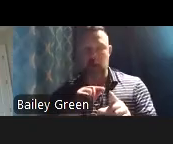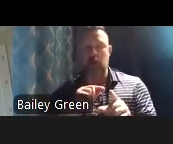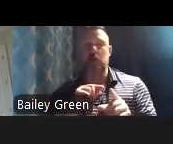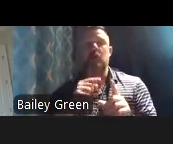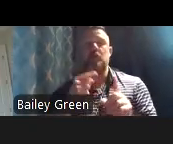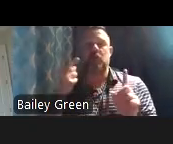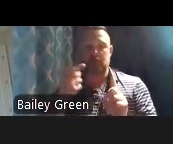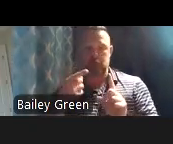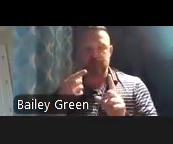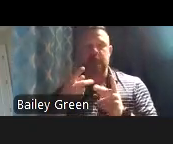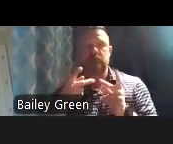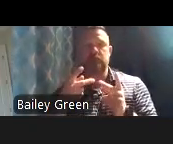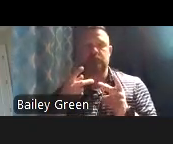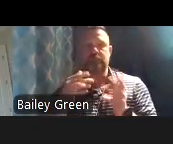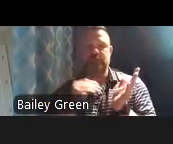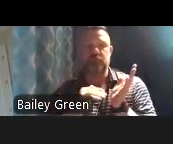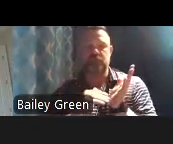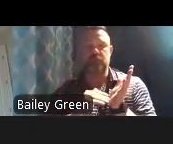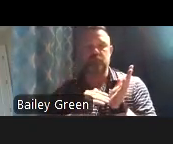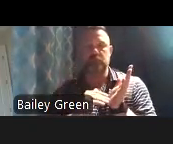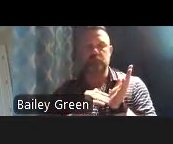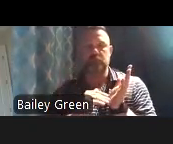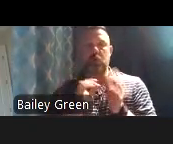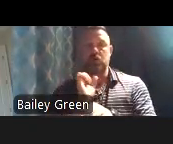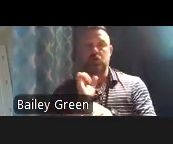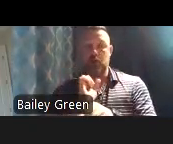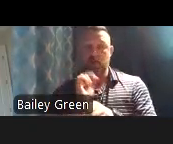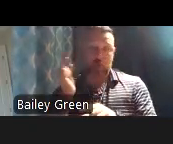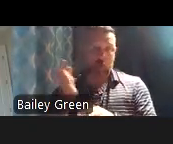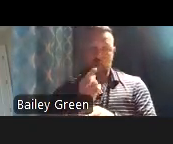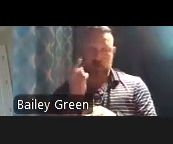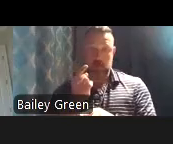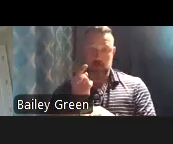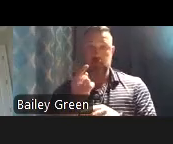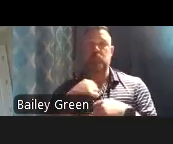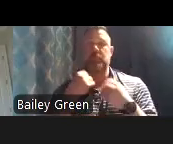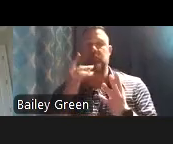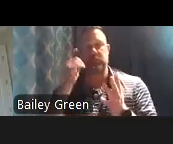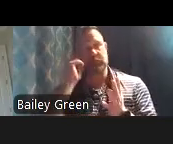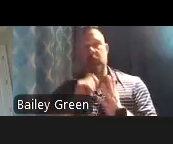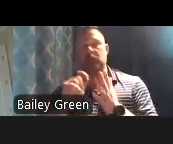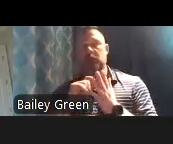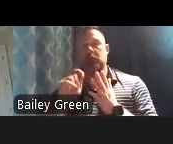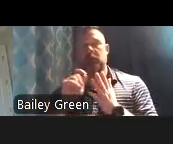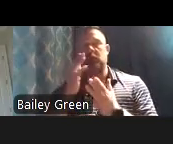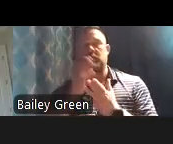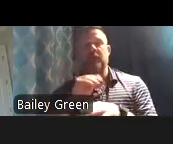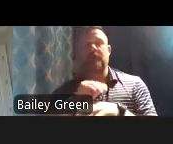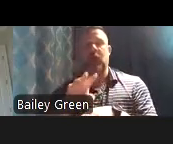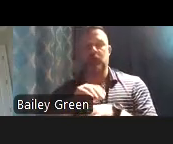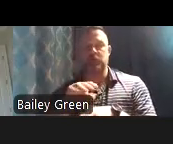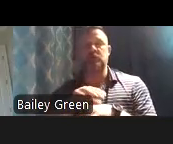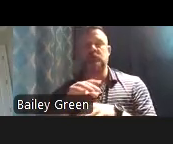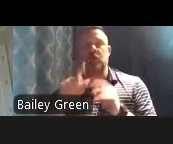primary care physicians. Our job is, as it always is to give the secretary some advice